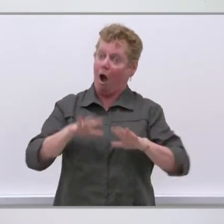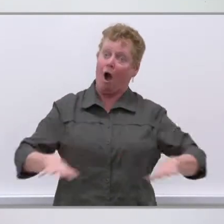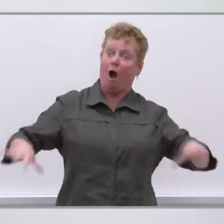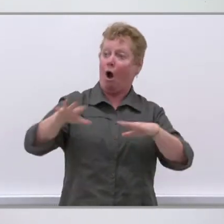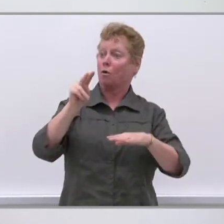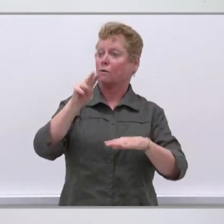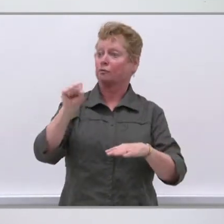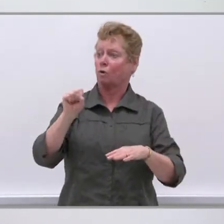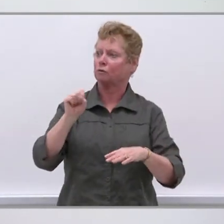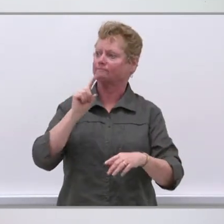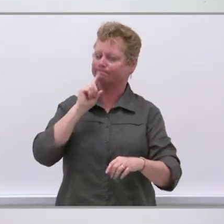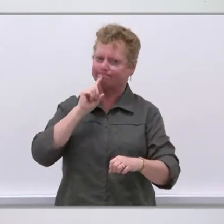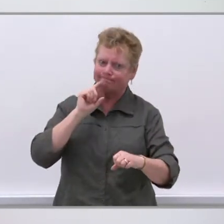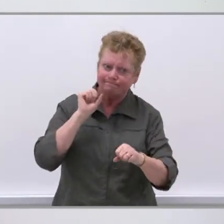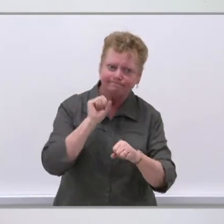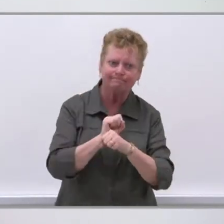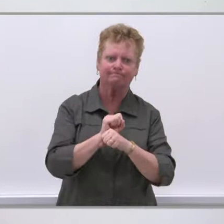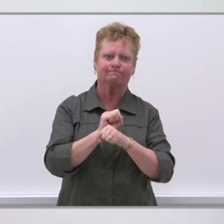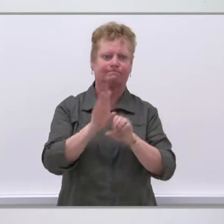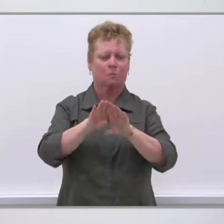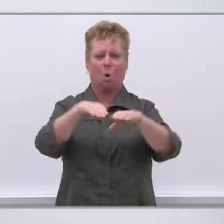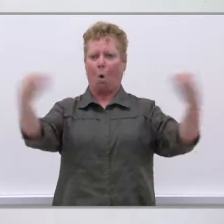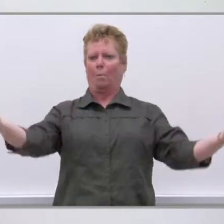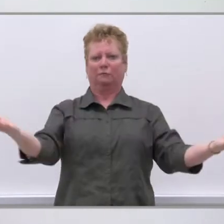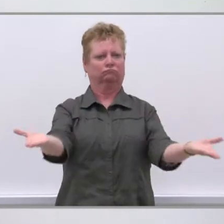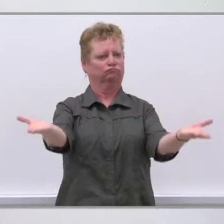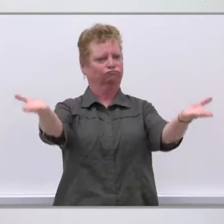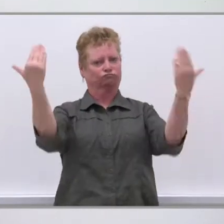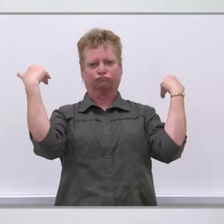that is truly open to all.